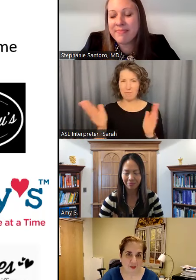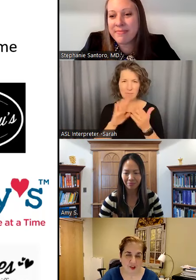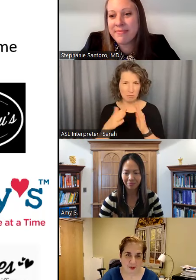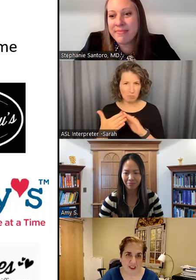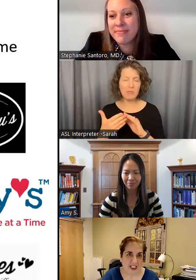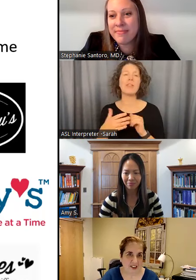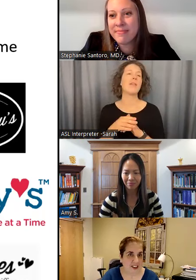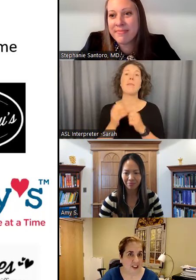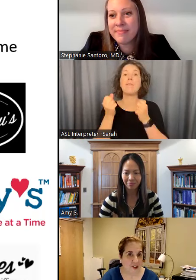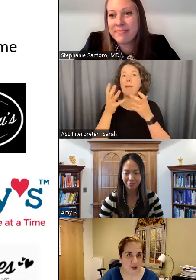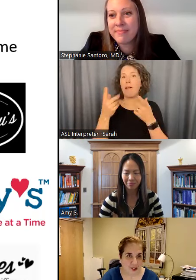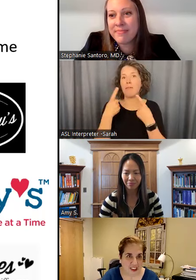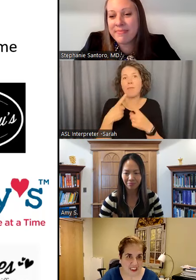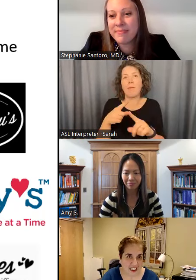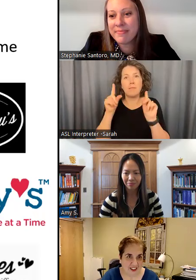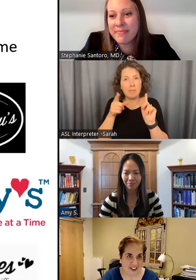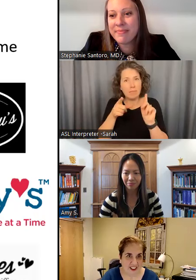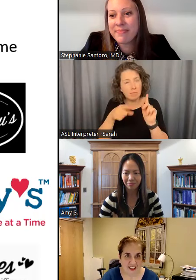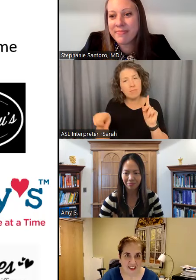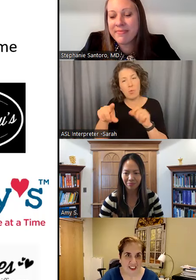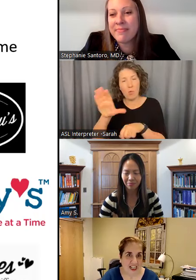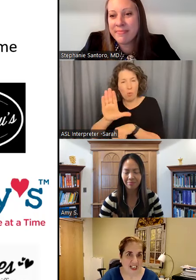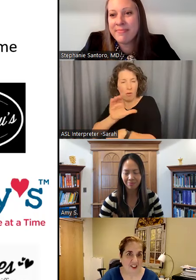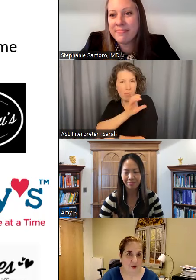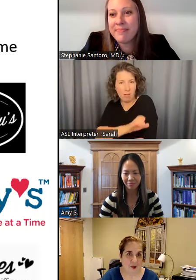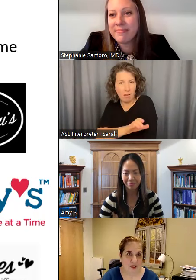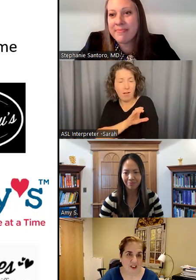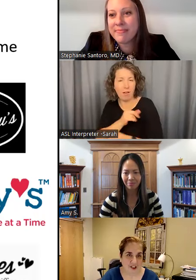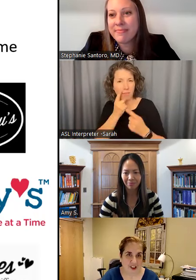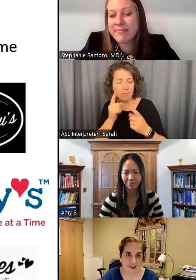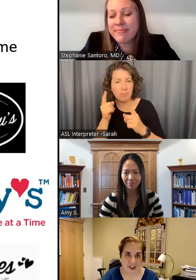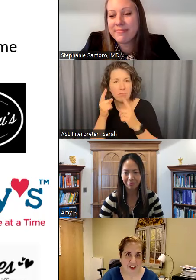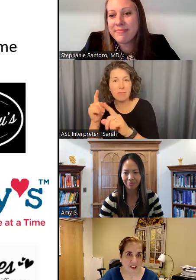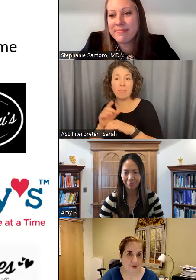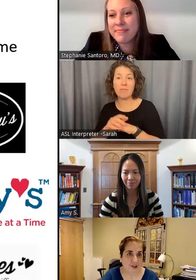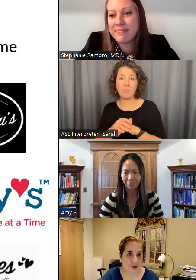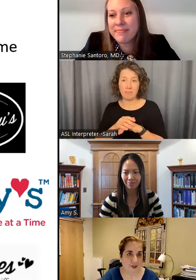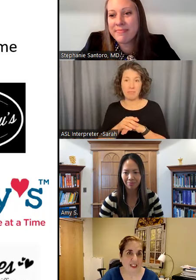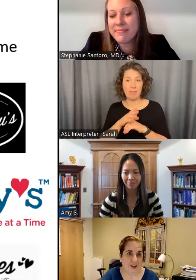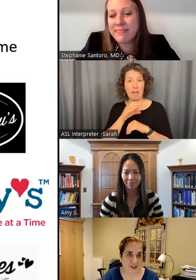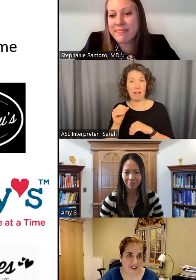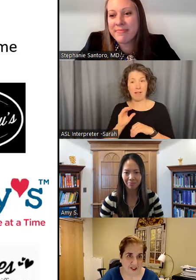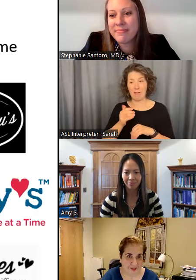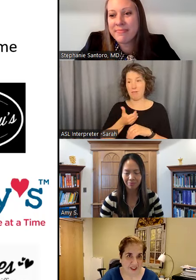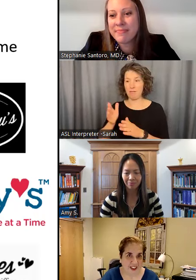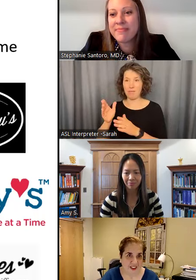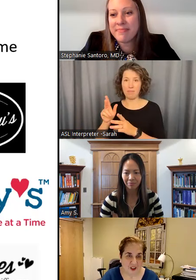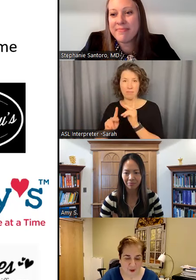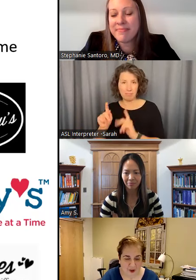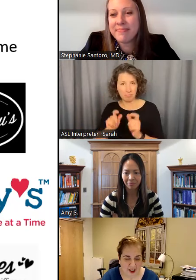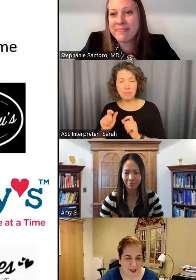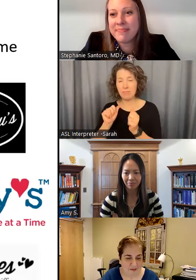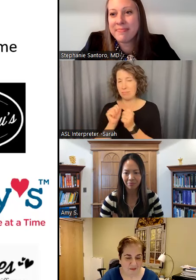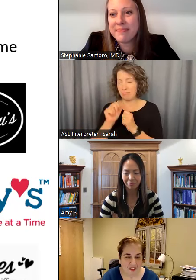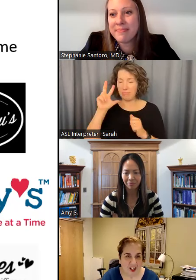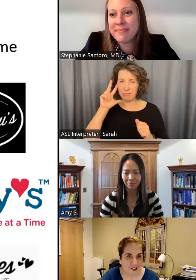many accomplishments that your clinic has done and our population of individuals with Down syndrome.